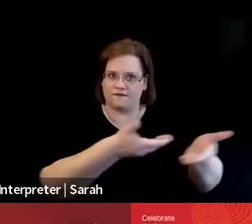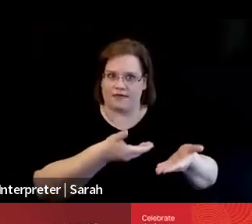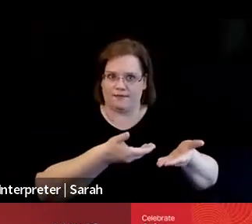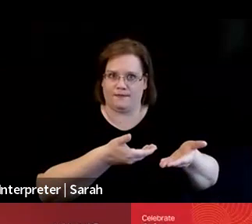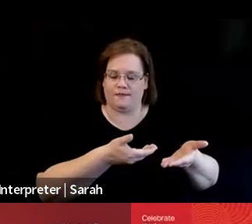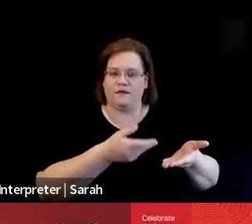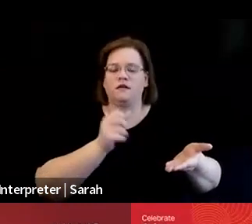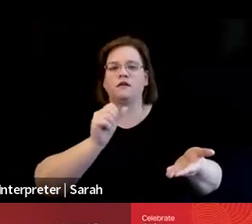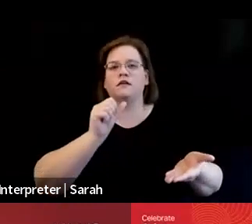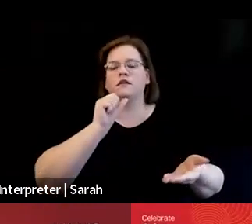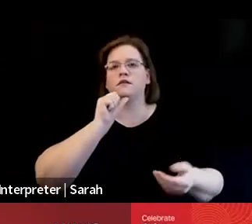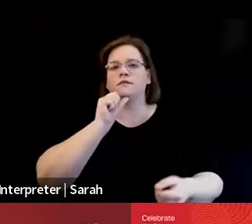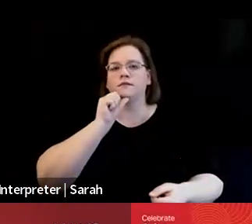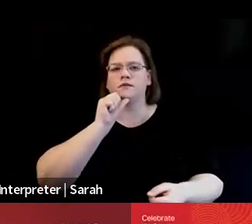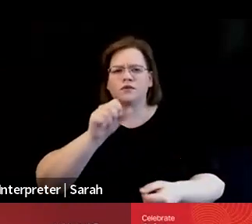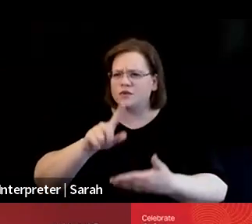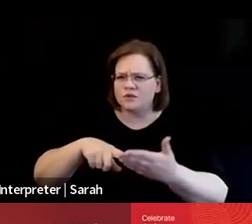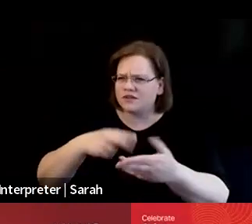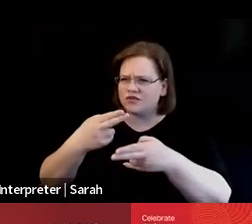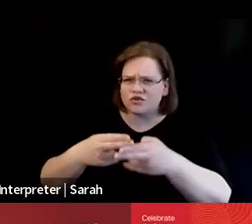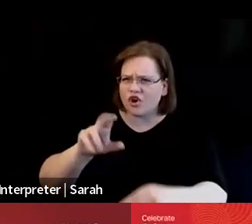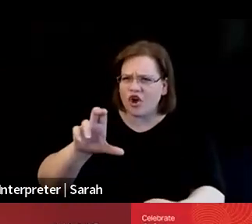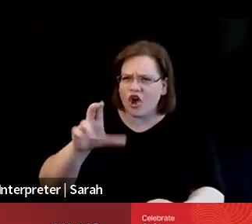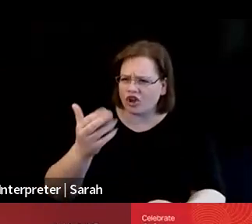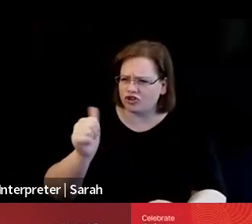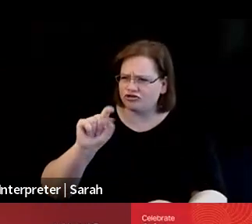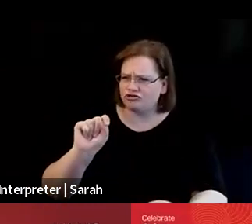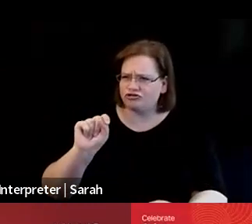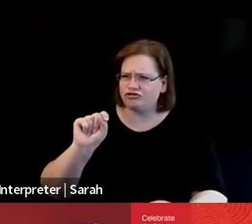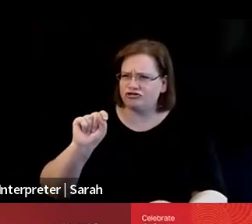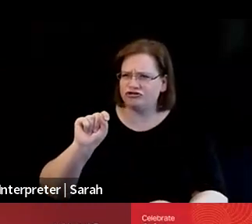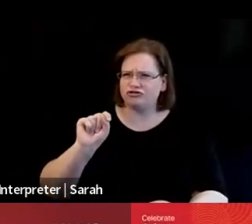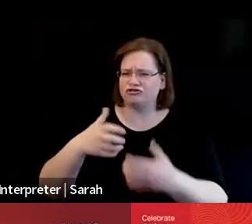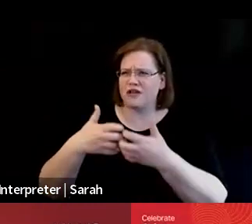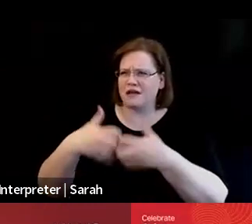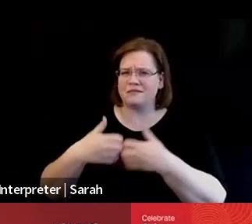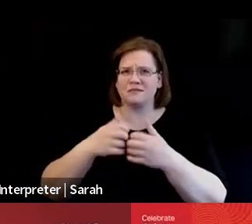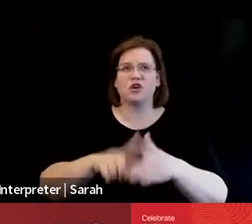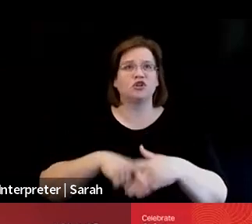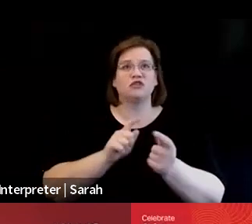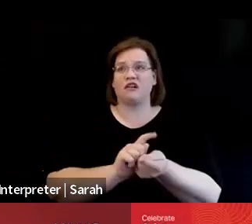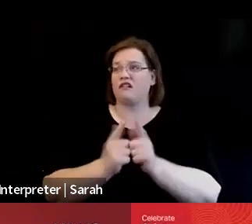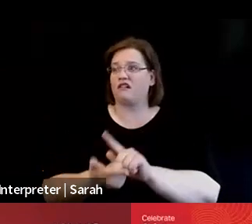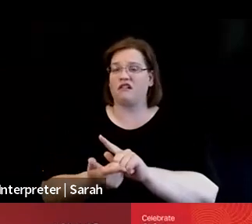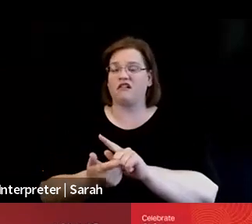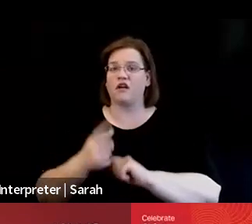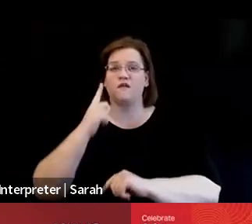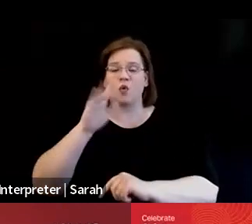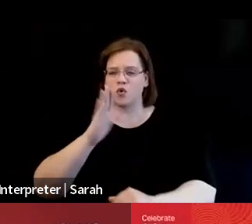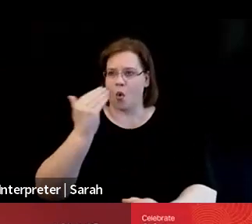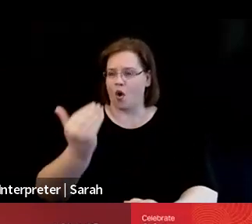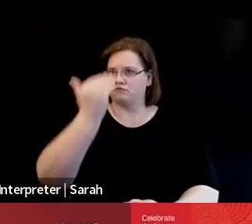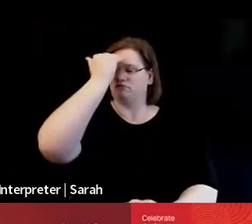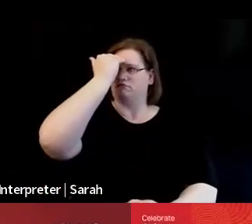perhaps what is this thing called? This chatbot is also going to start translating informed consent for your institution. I have heard